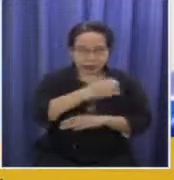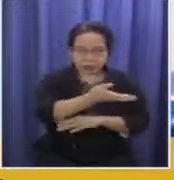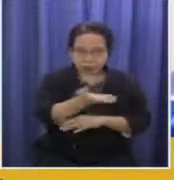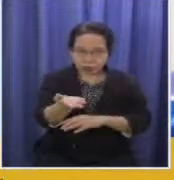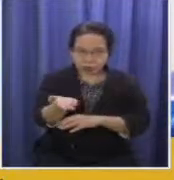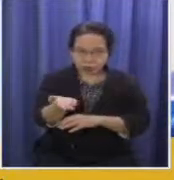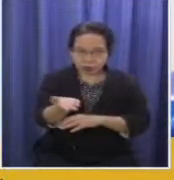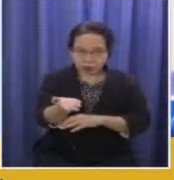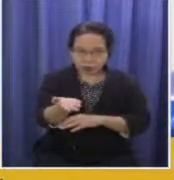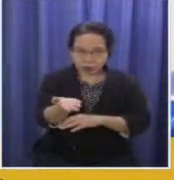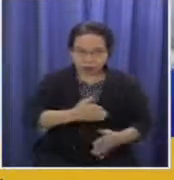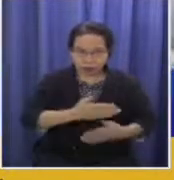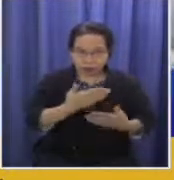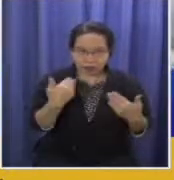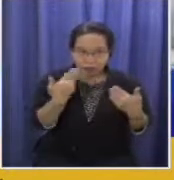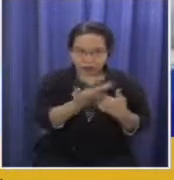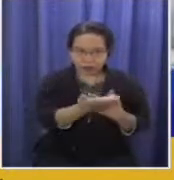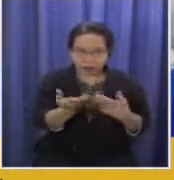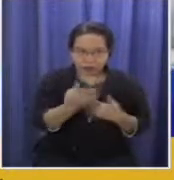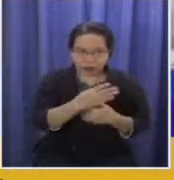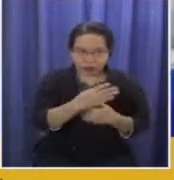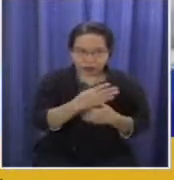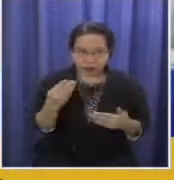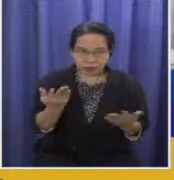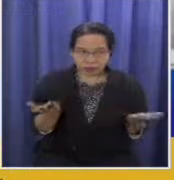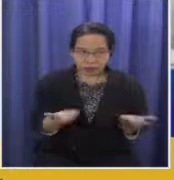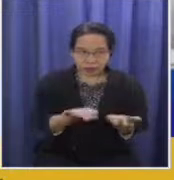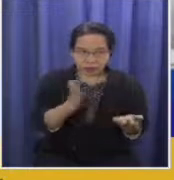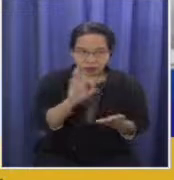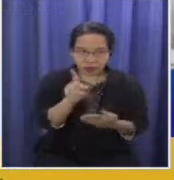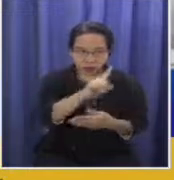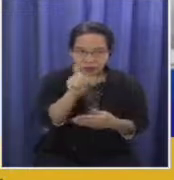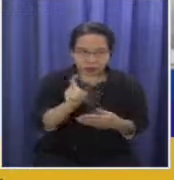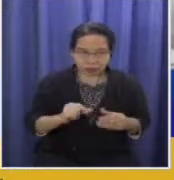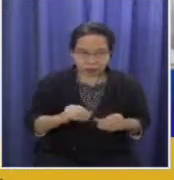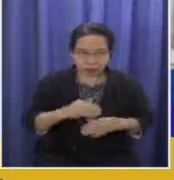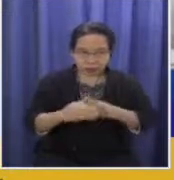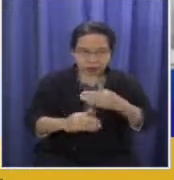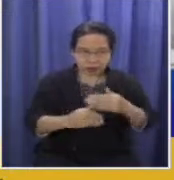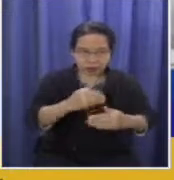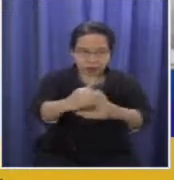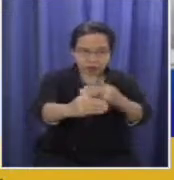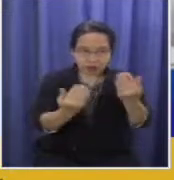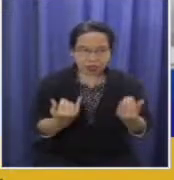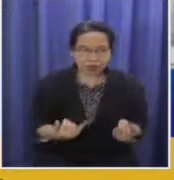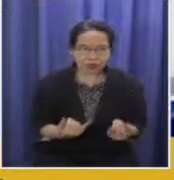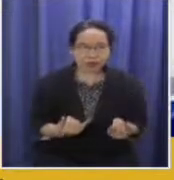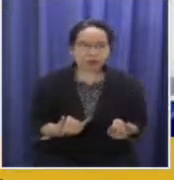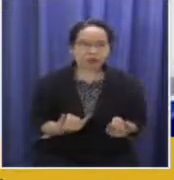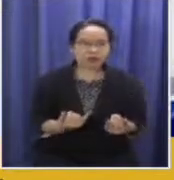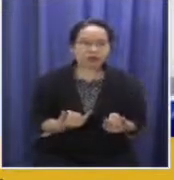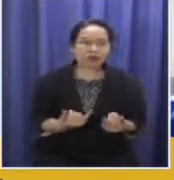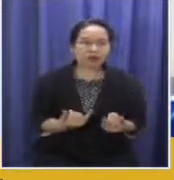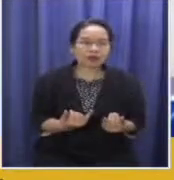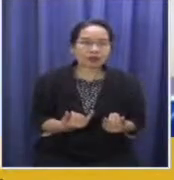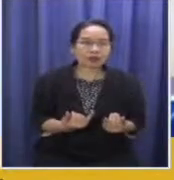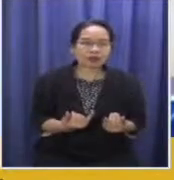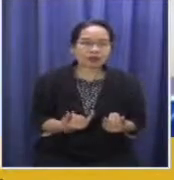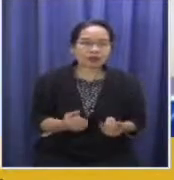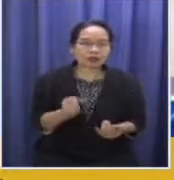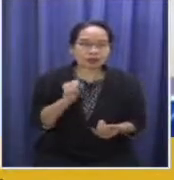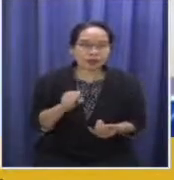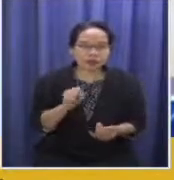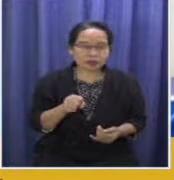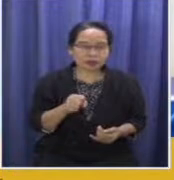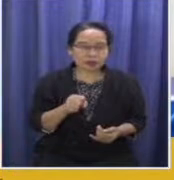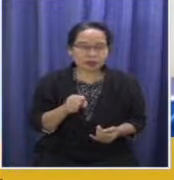you. We're happy to have you, and what is your question? You may proceed now, Brother Mohan. Yeah.